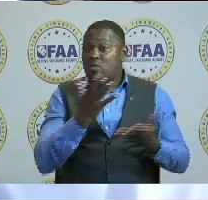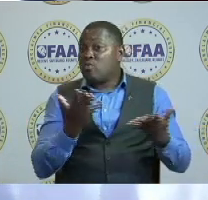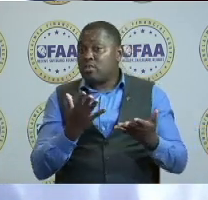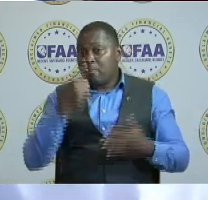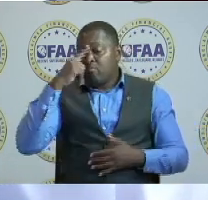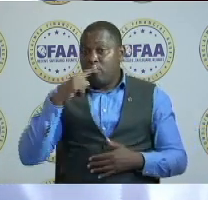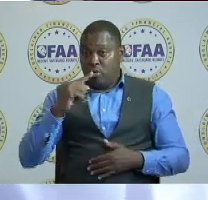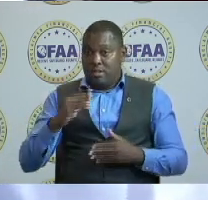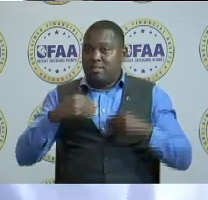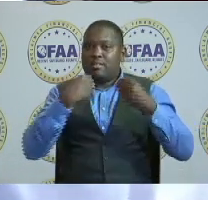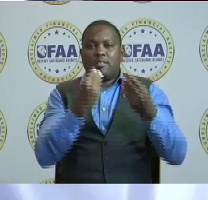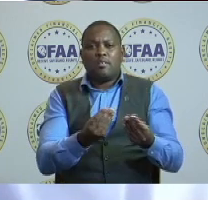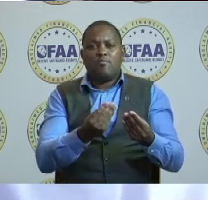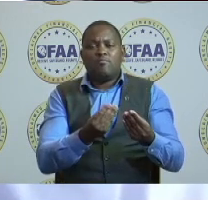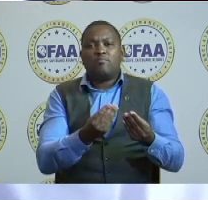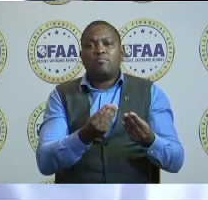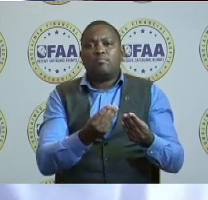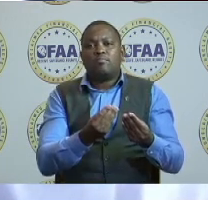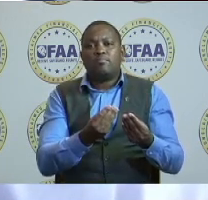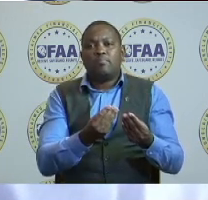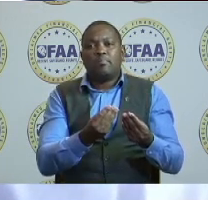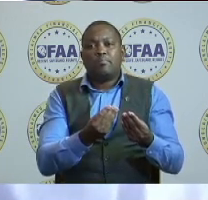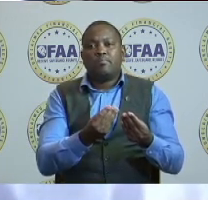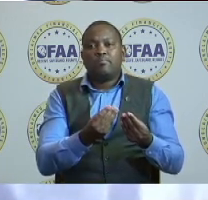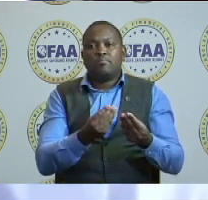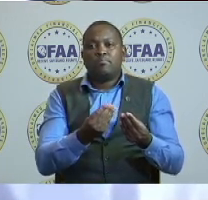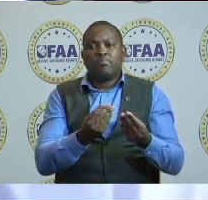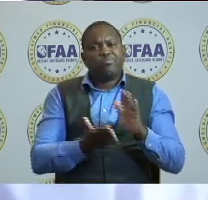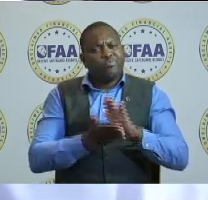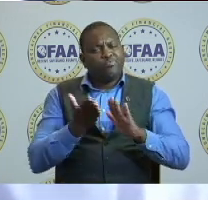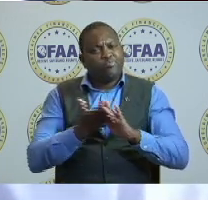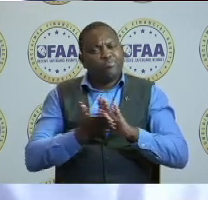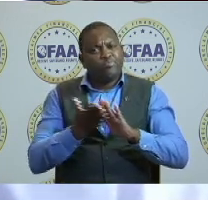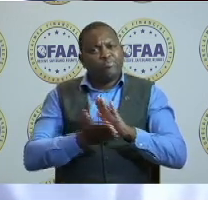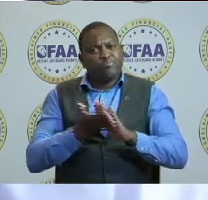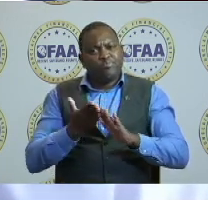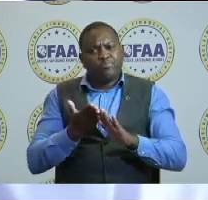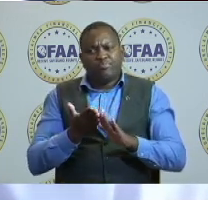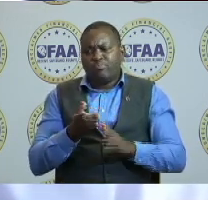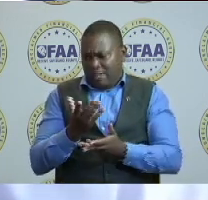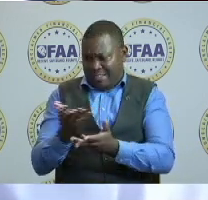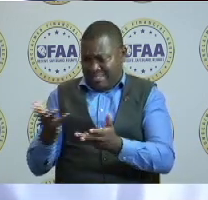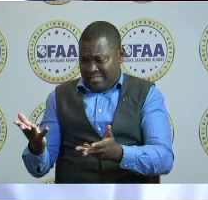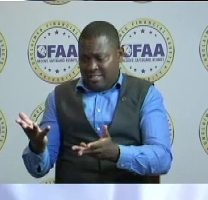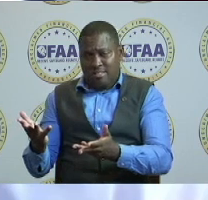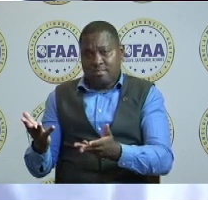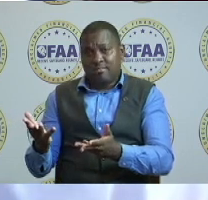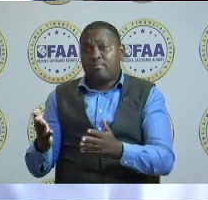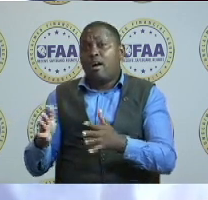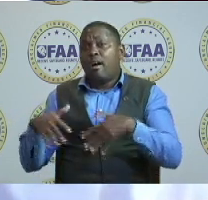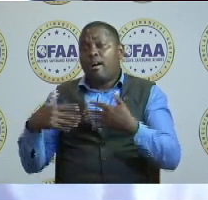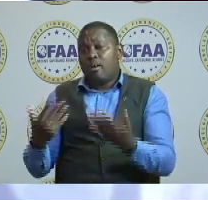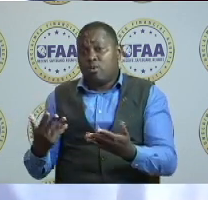for facilitation and increasing the processing of unclaimed financial assets using